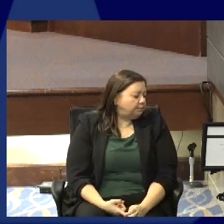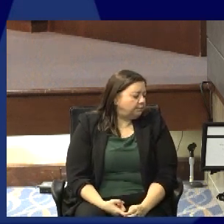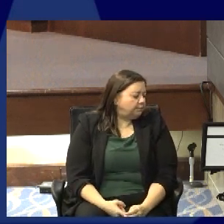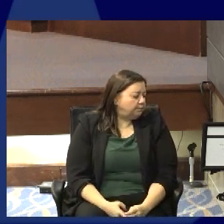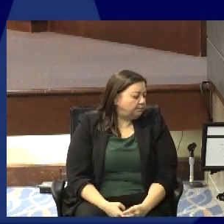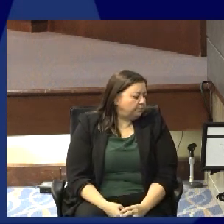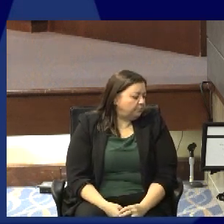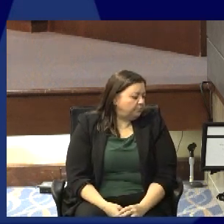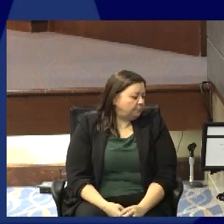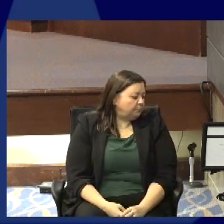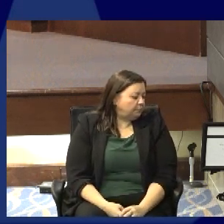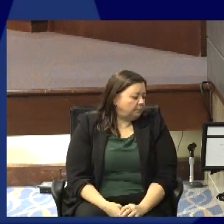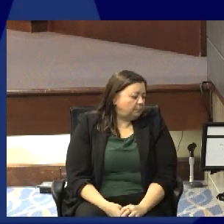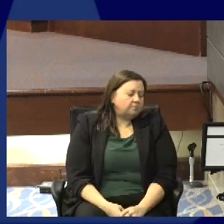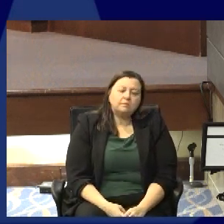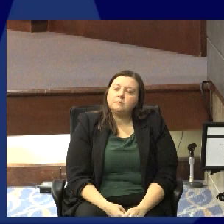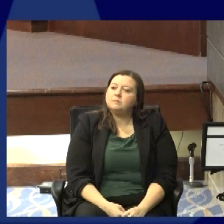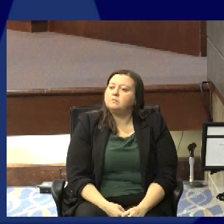Would you hand me the keyboard?